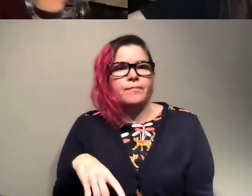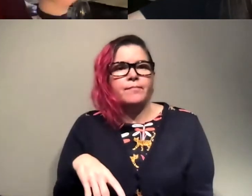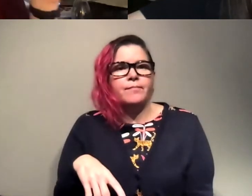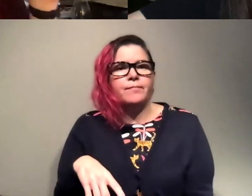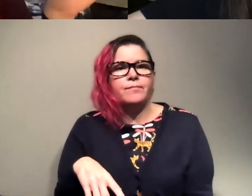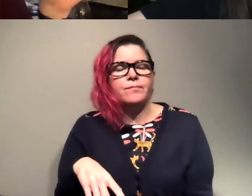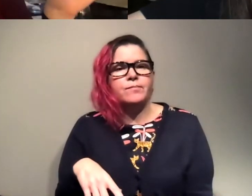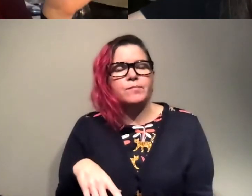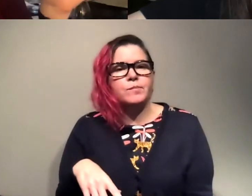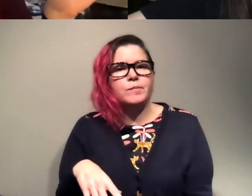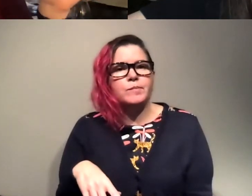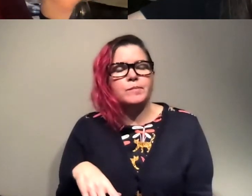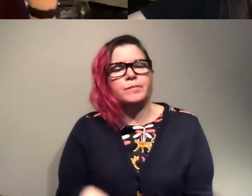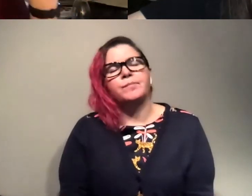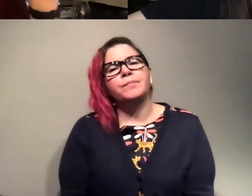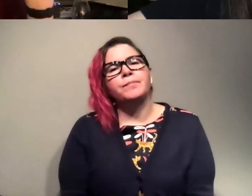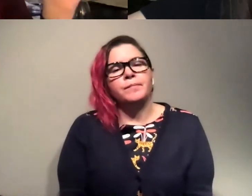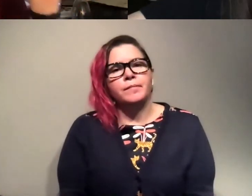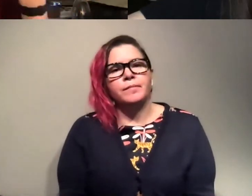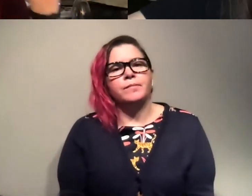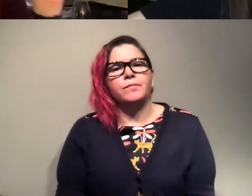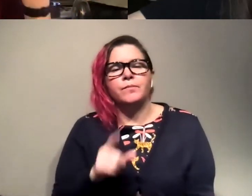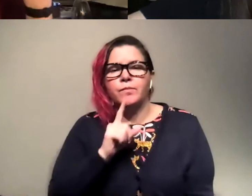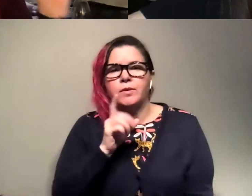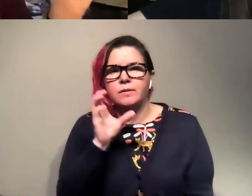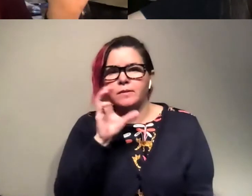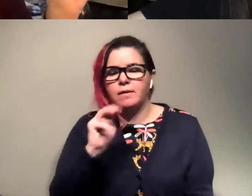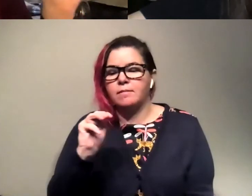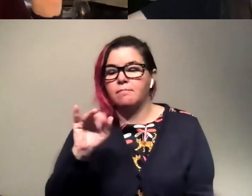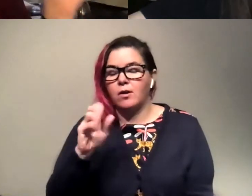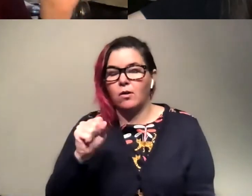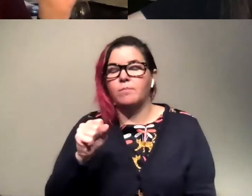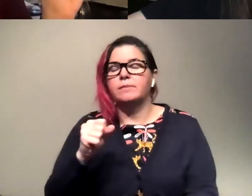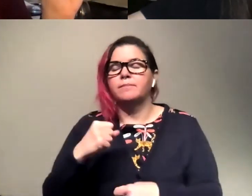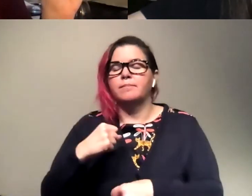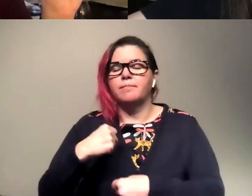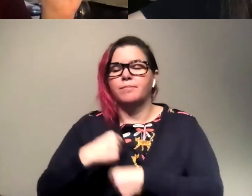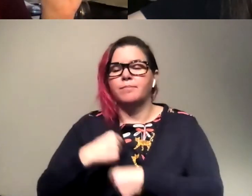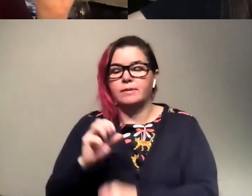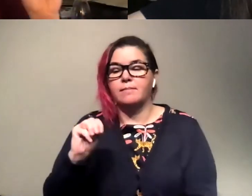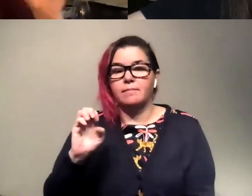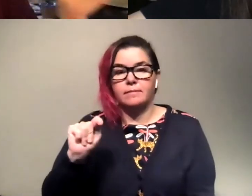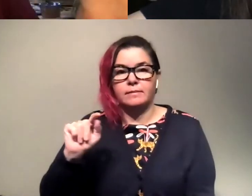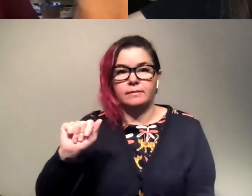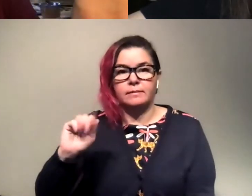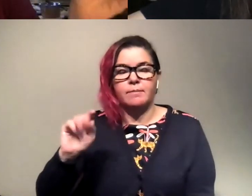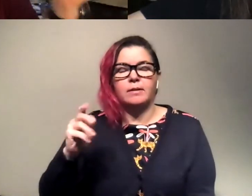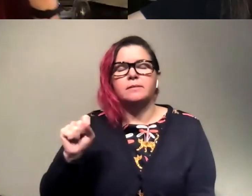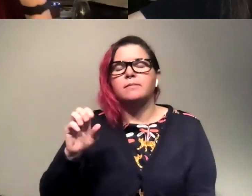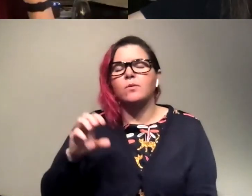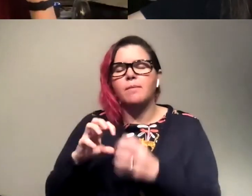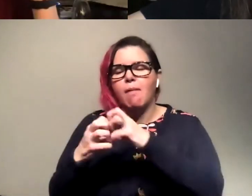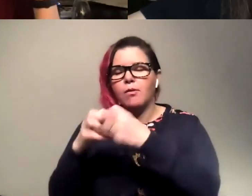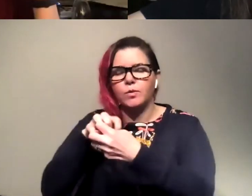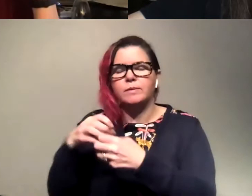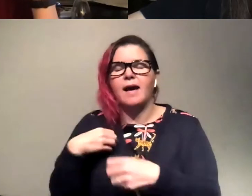so what we're really looking for are microbes that are producing metabolites, and some of those metabolites or some of those molecules have